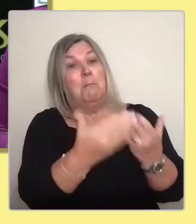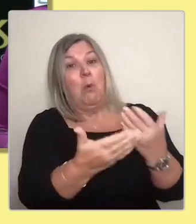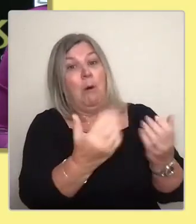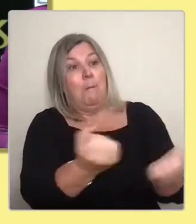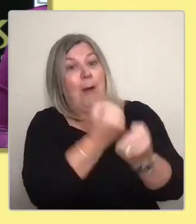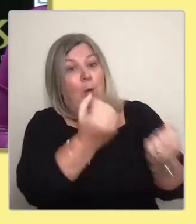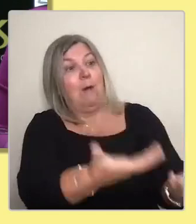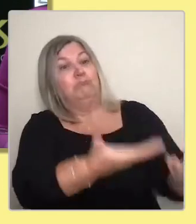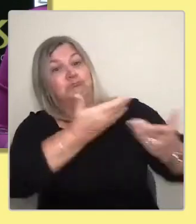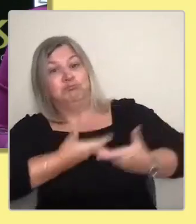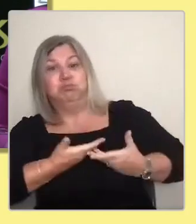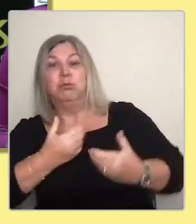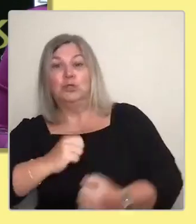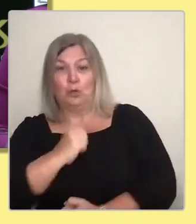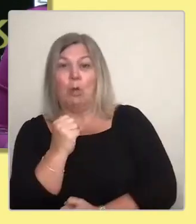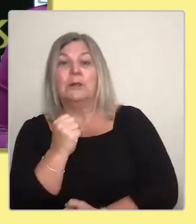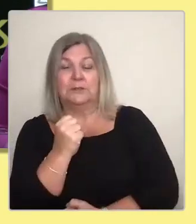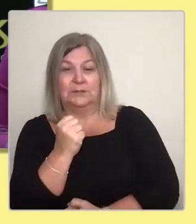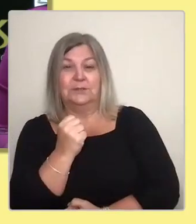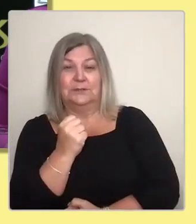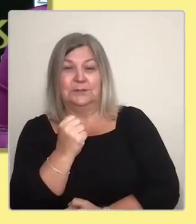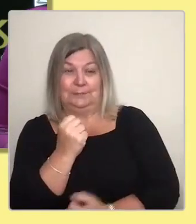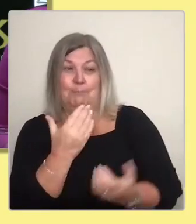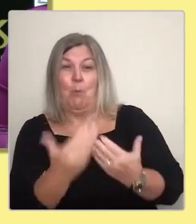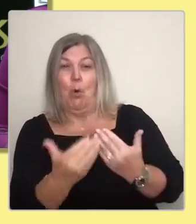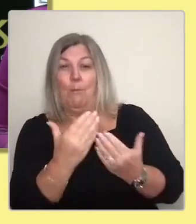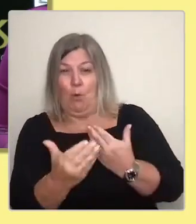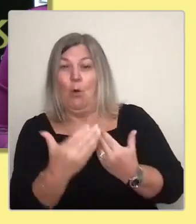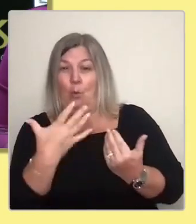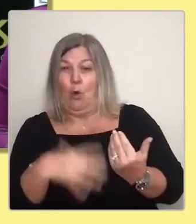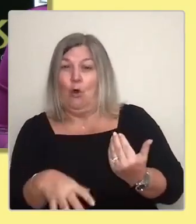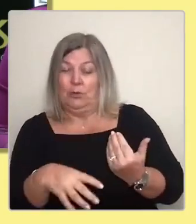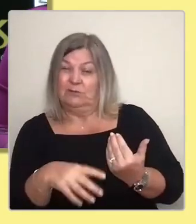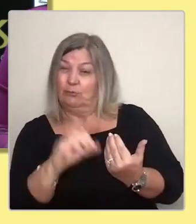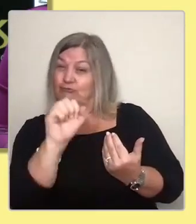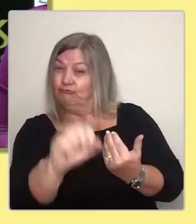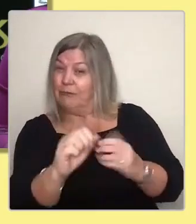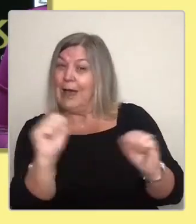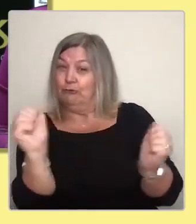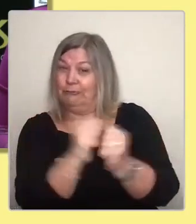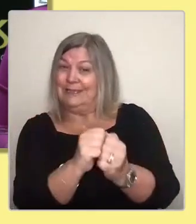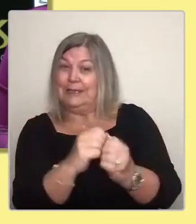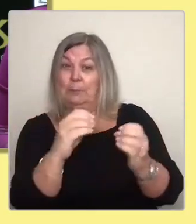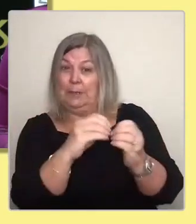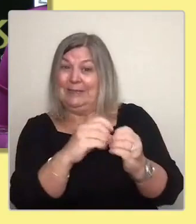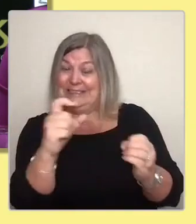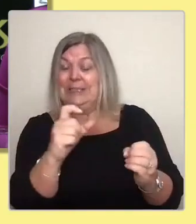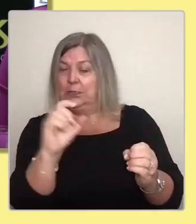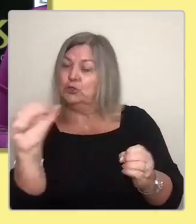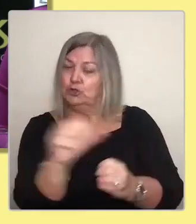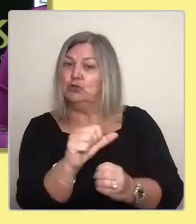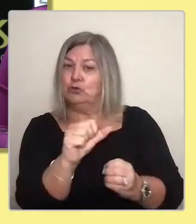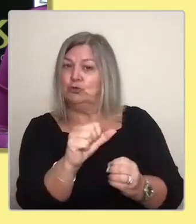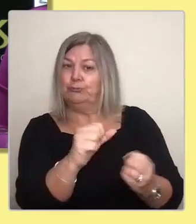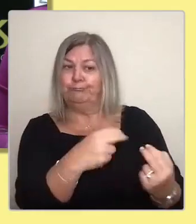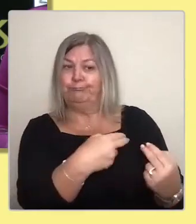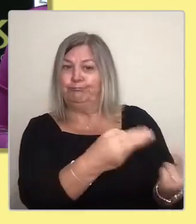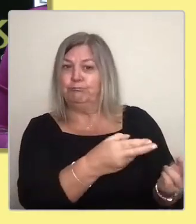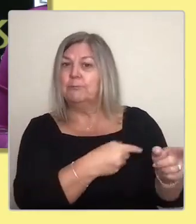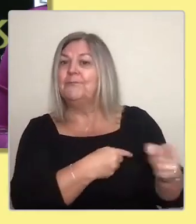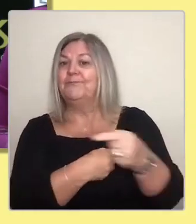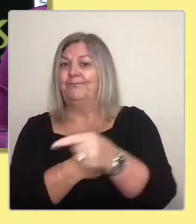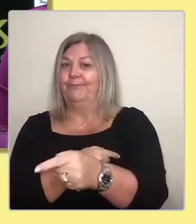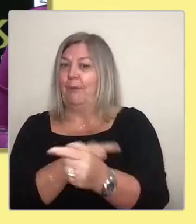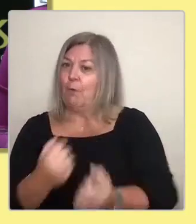Scotland, and then devolving them even further, I have to say as well. So yes, we should absolutely do that. But let me say this, we shouldn't wait